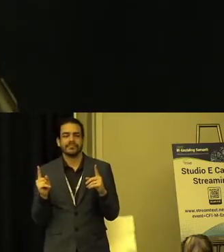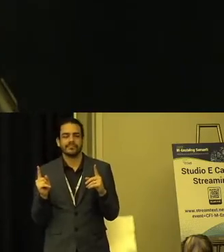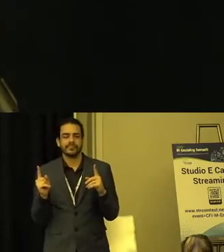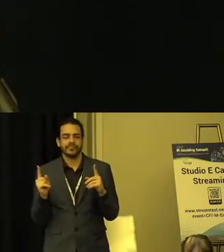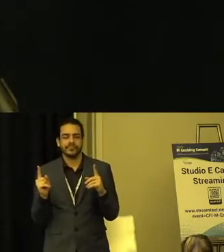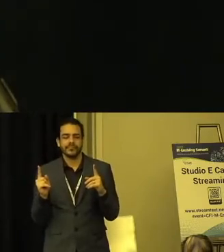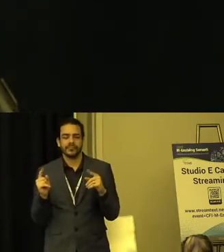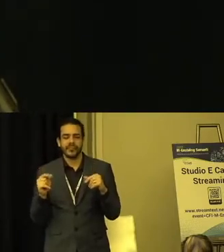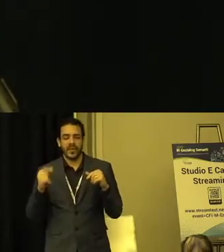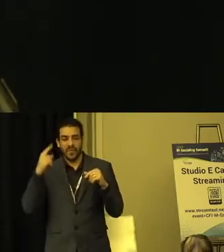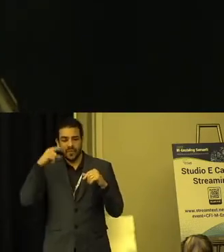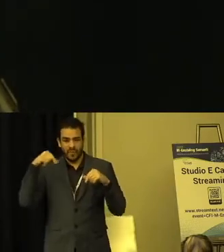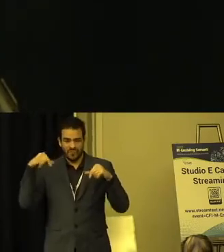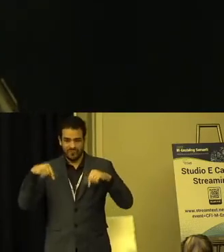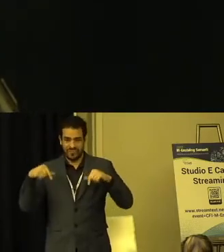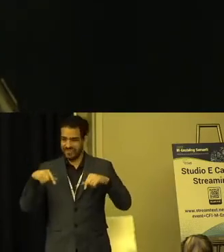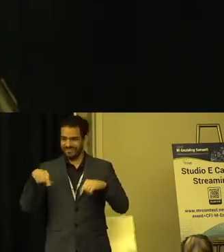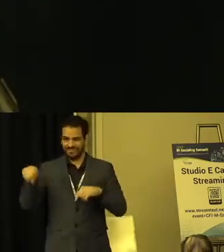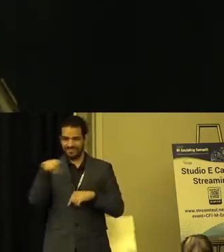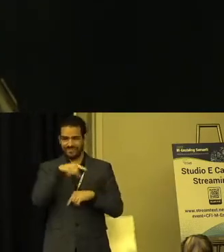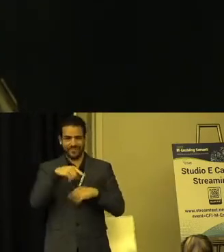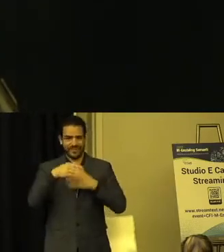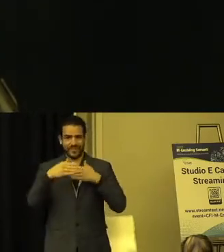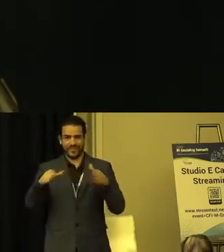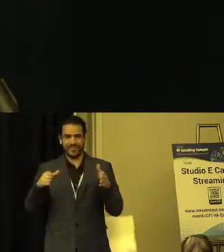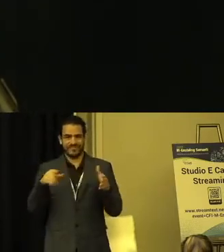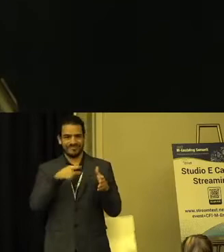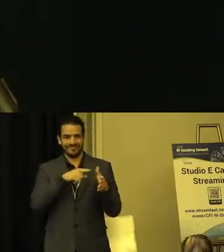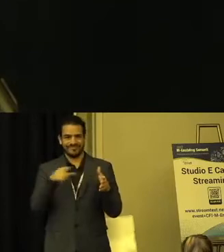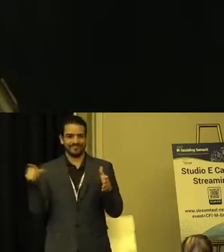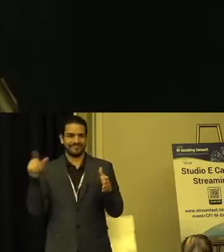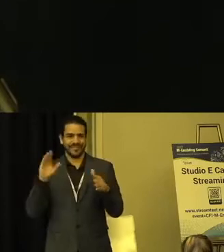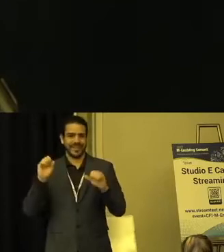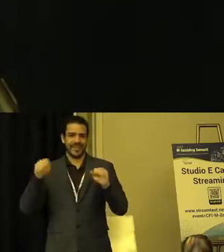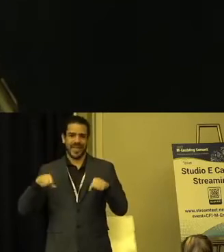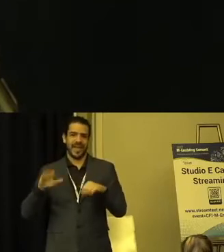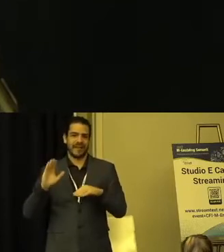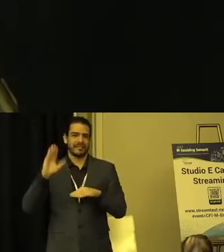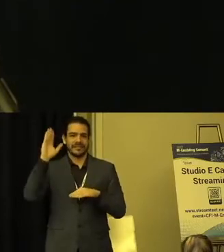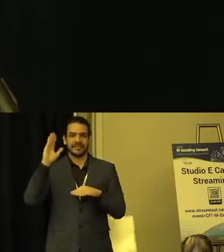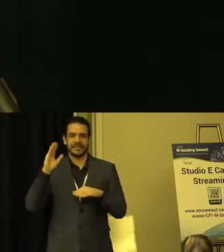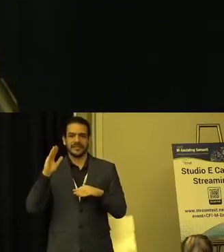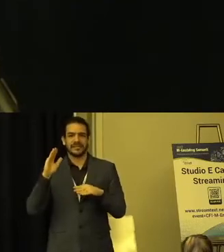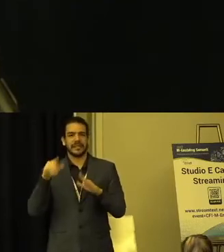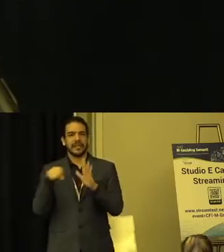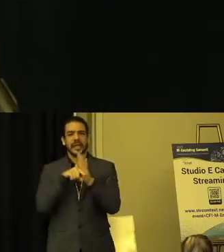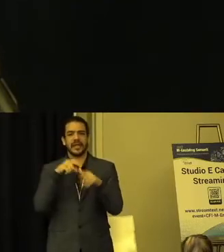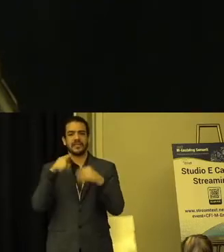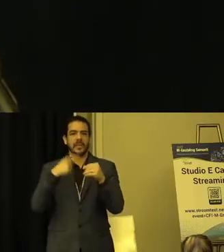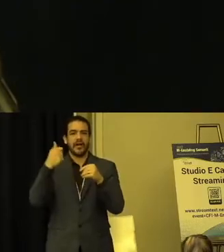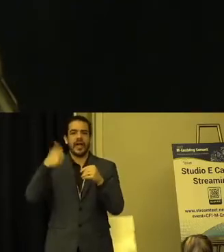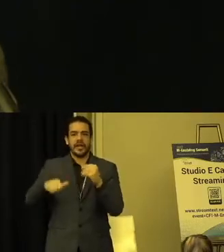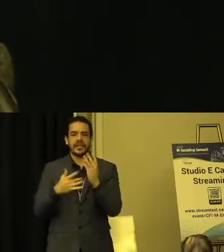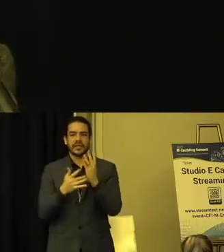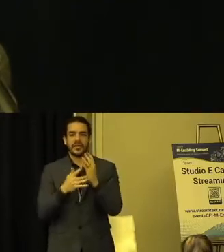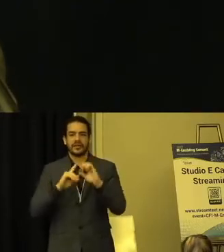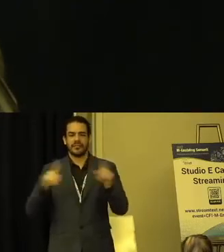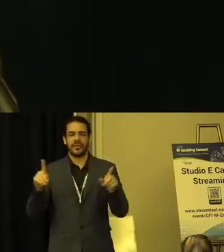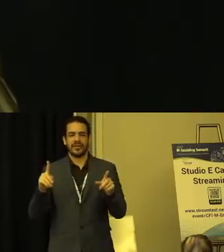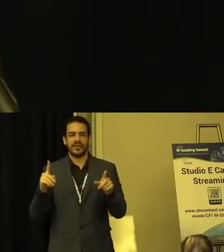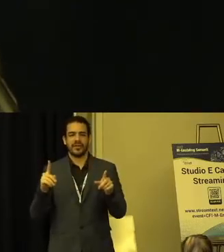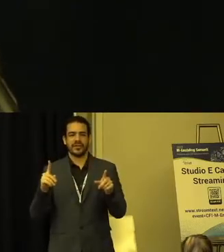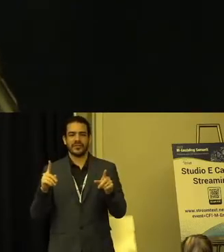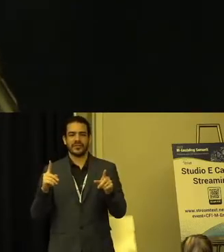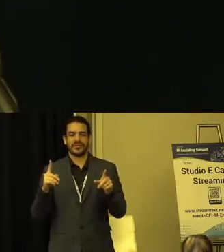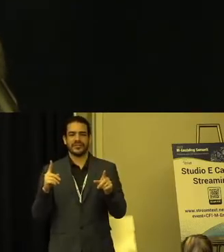In this particular room, there are people who could raise flags about a number of issues on a given technology, but still somebody's not